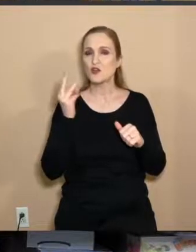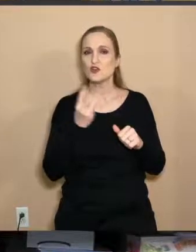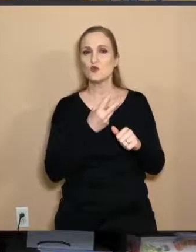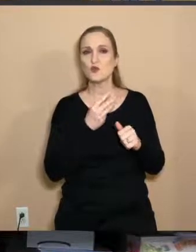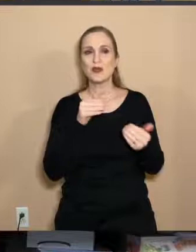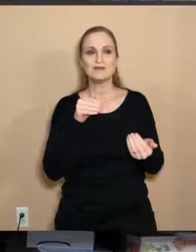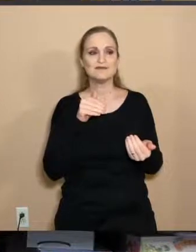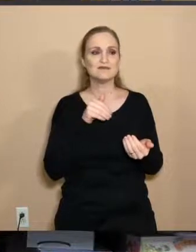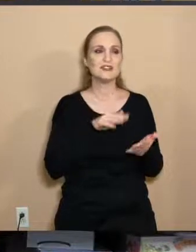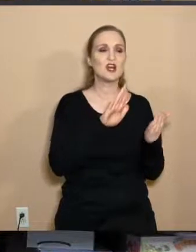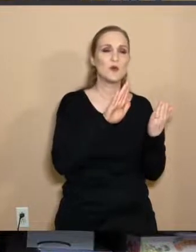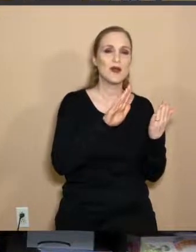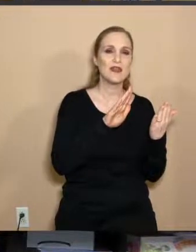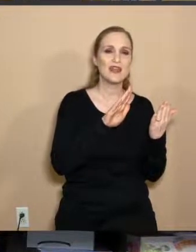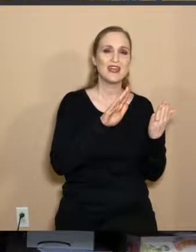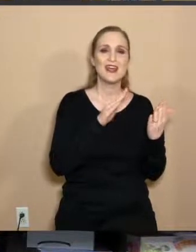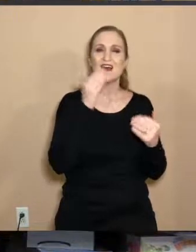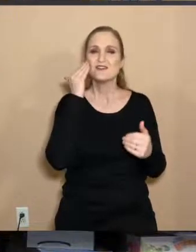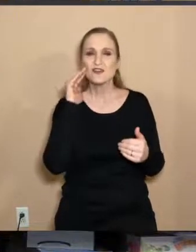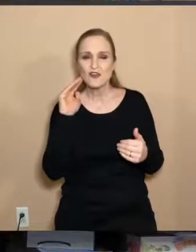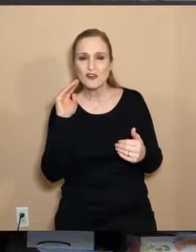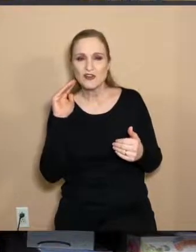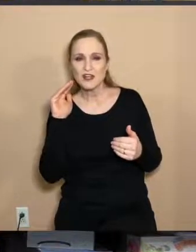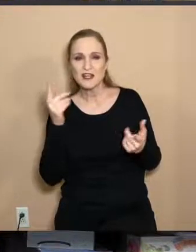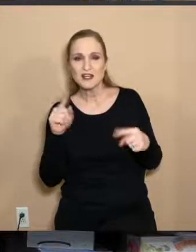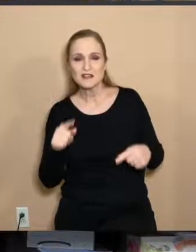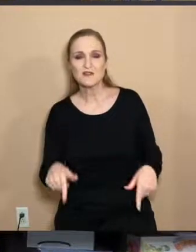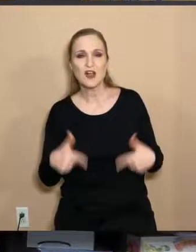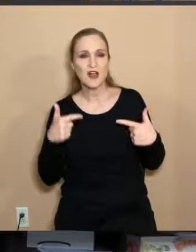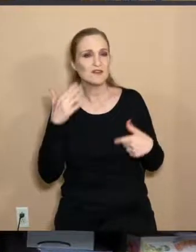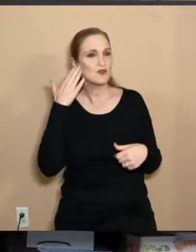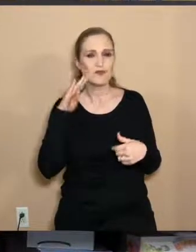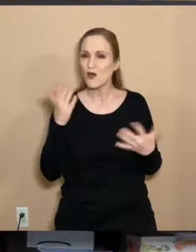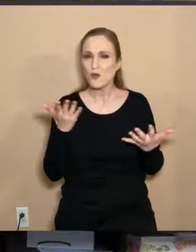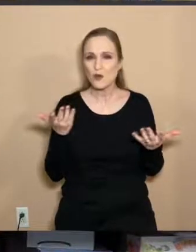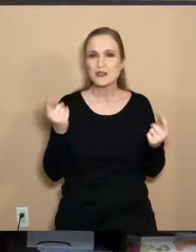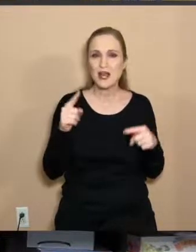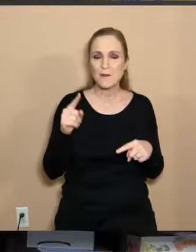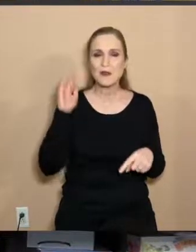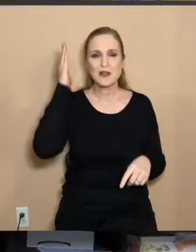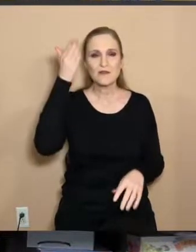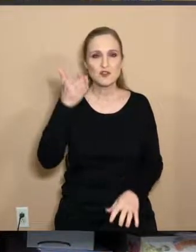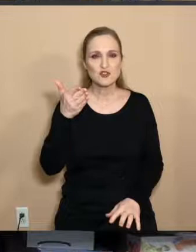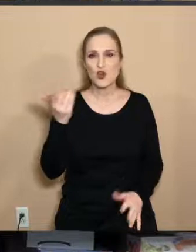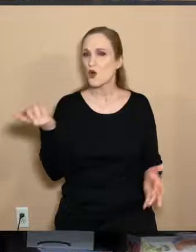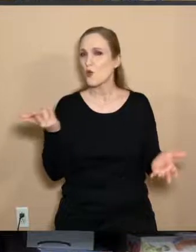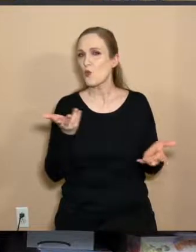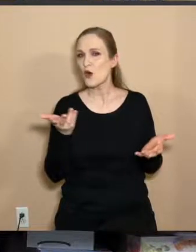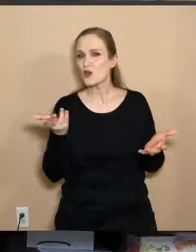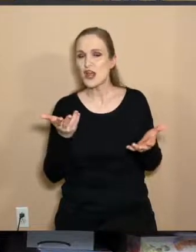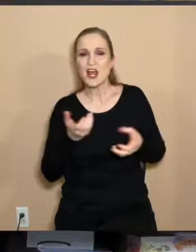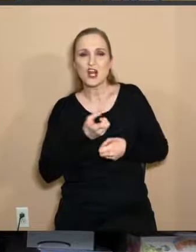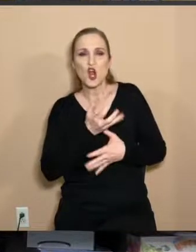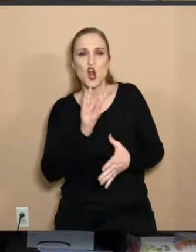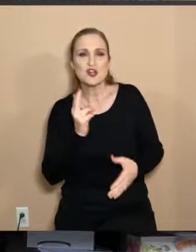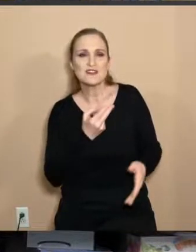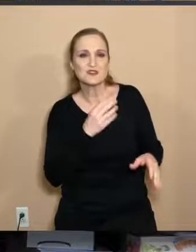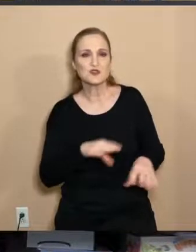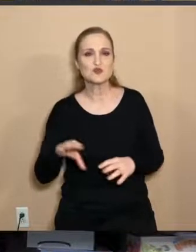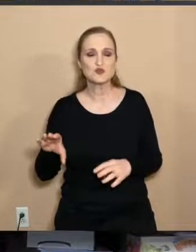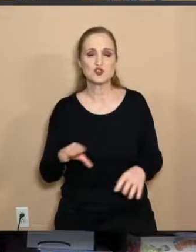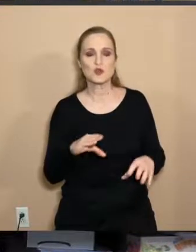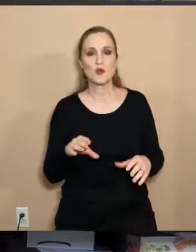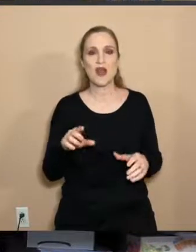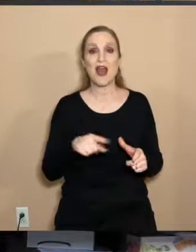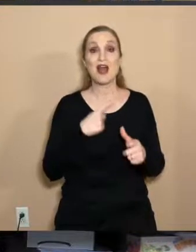with, the uncertainties of life? How do we deal with not knowing what's going to happen in the future? What should that cause us to do? And